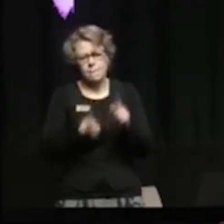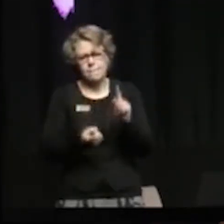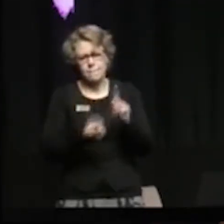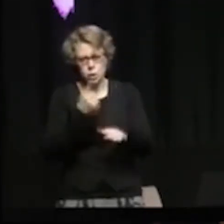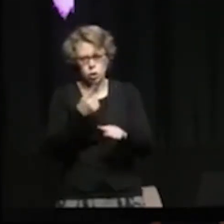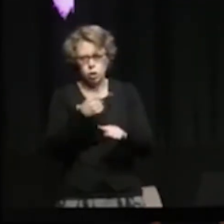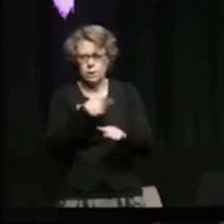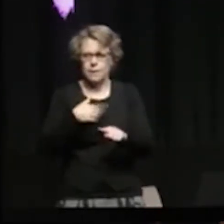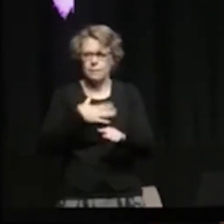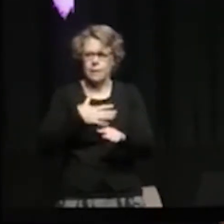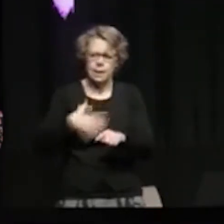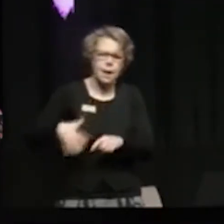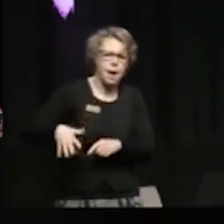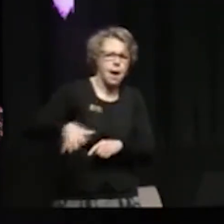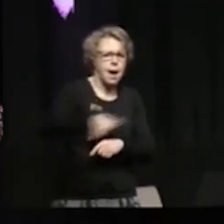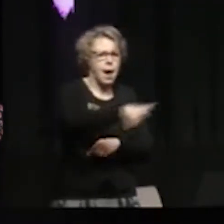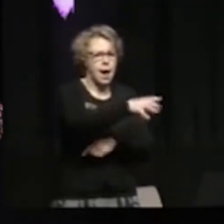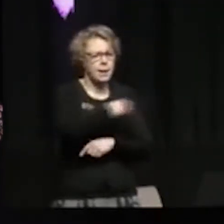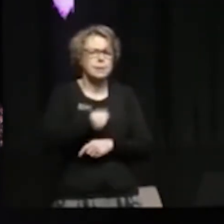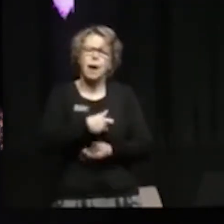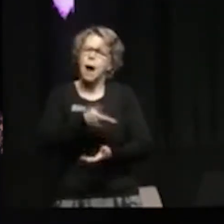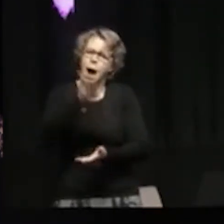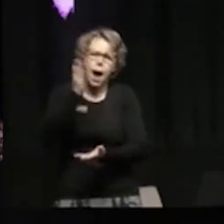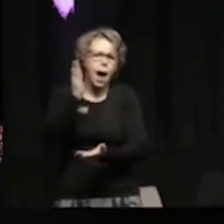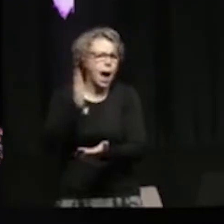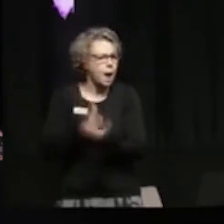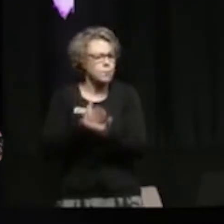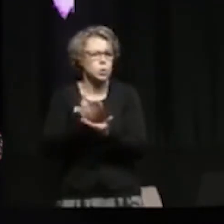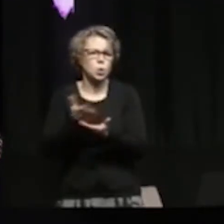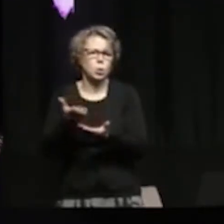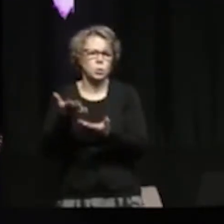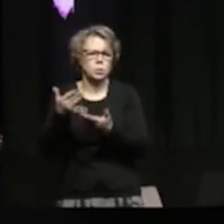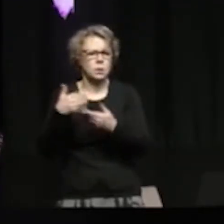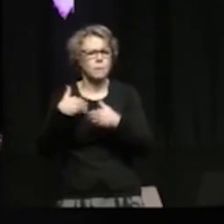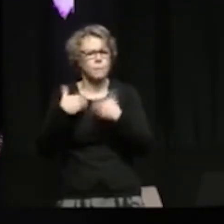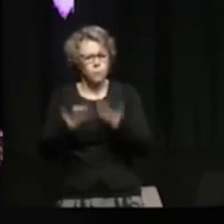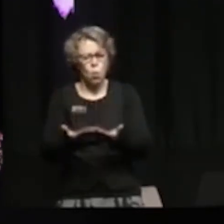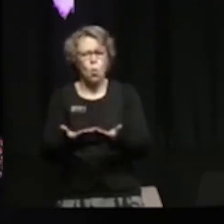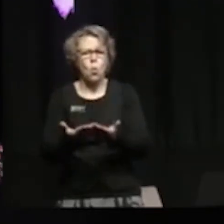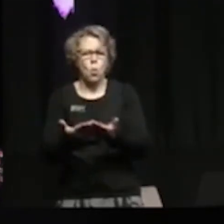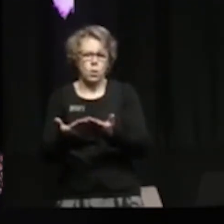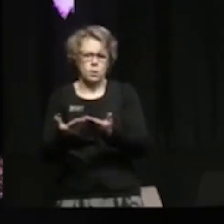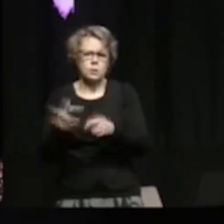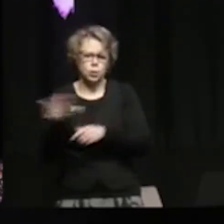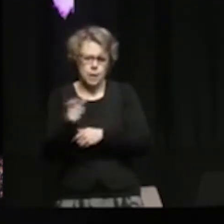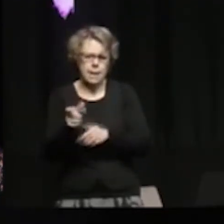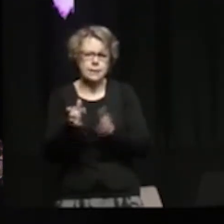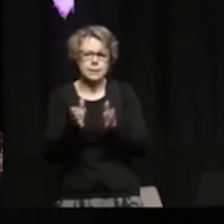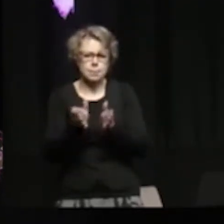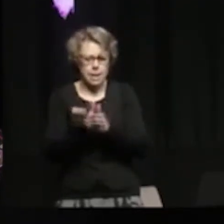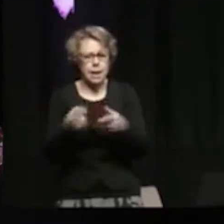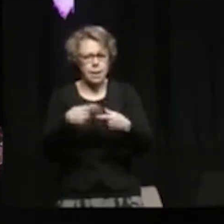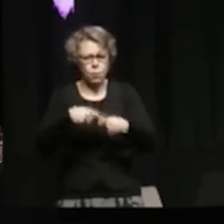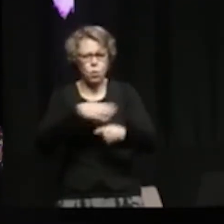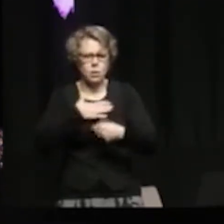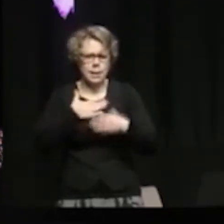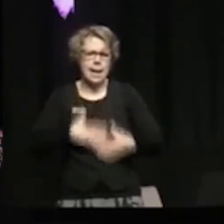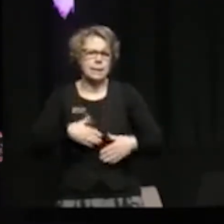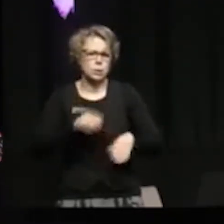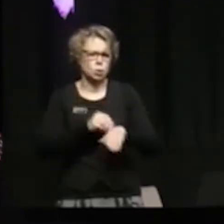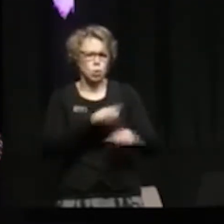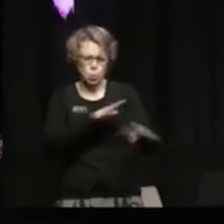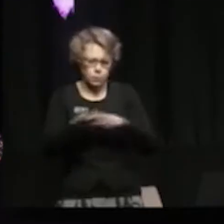think, first of all, we want everybody to feel absolutely welcome in our healthcare. And we really want to